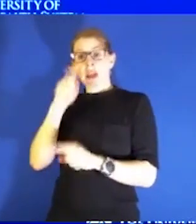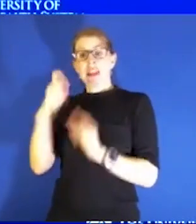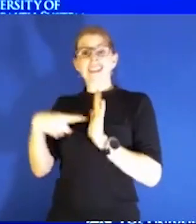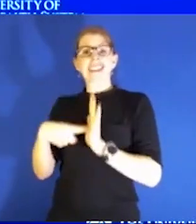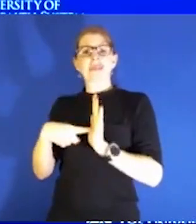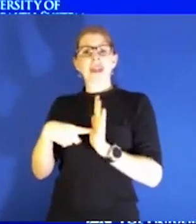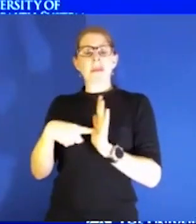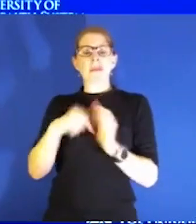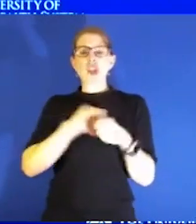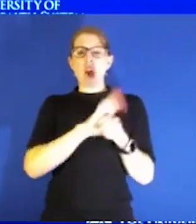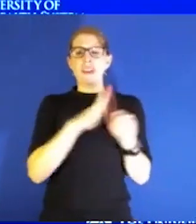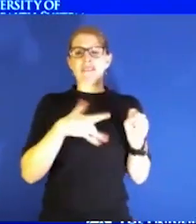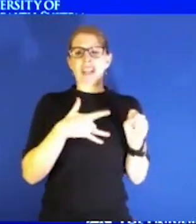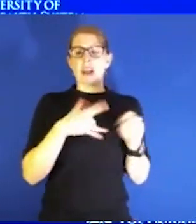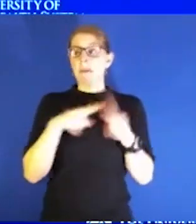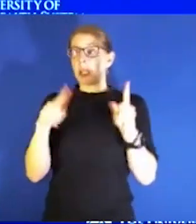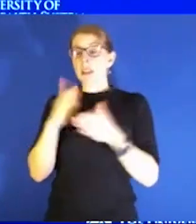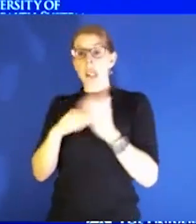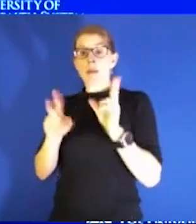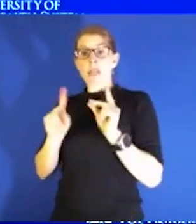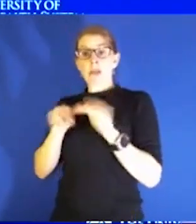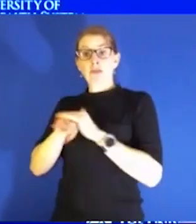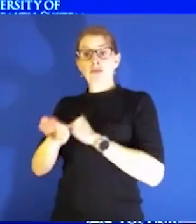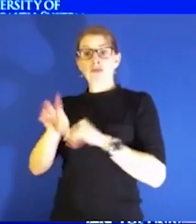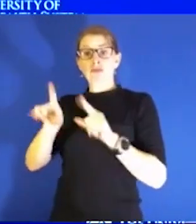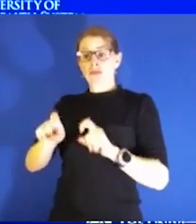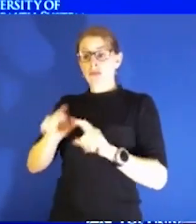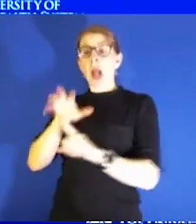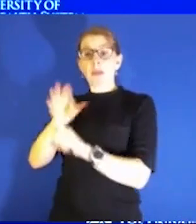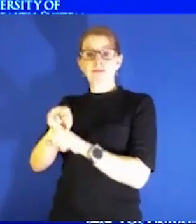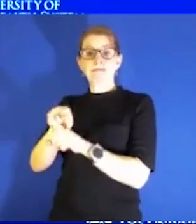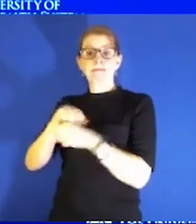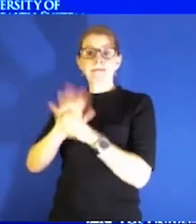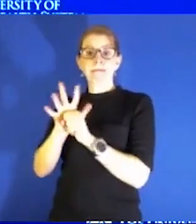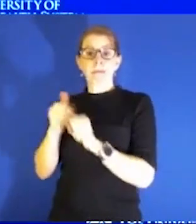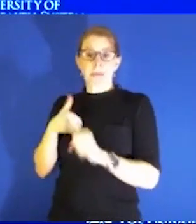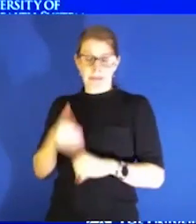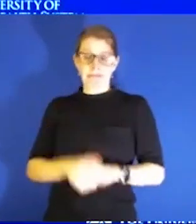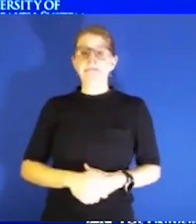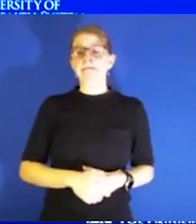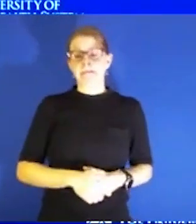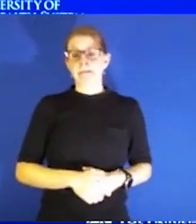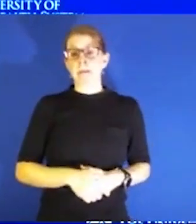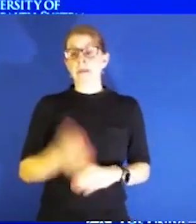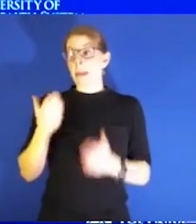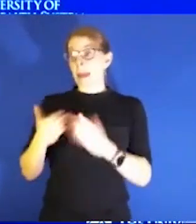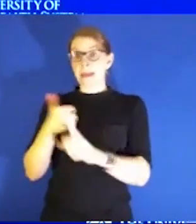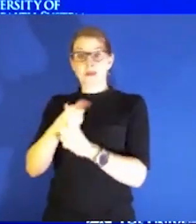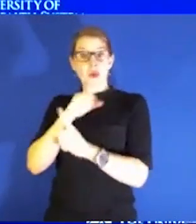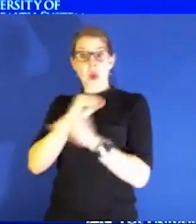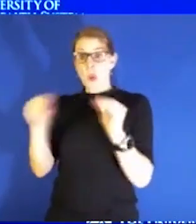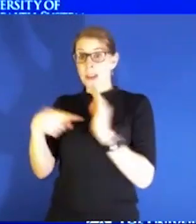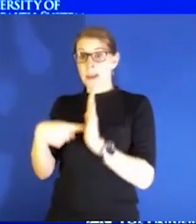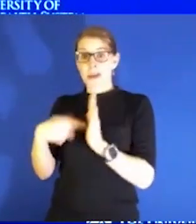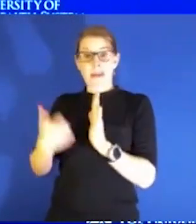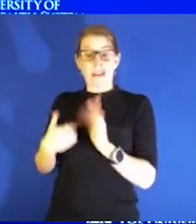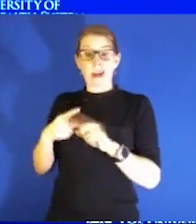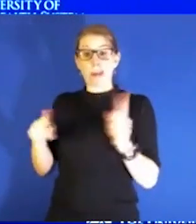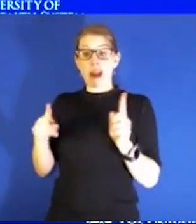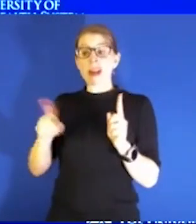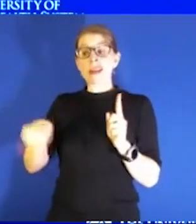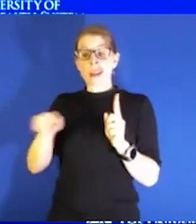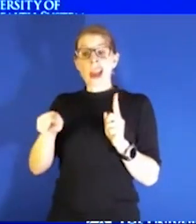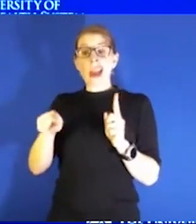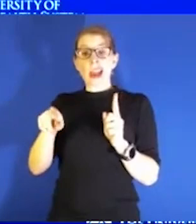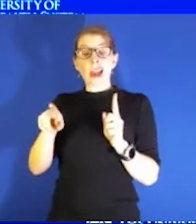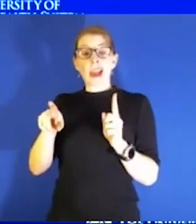are those people that come in and are tested incidentally and don't particularly have symptoms. But those patients even do add